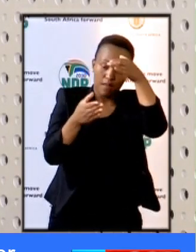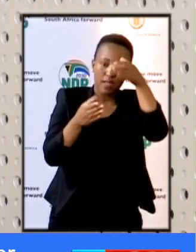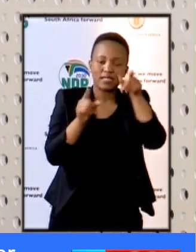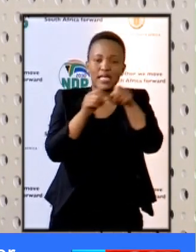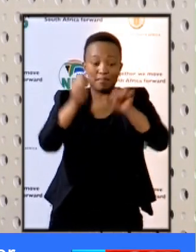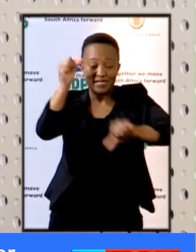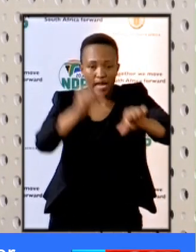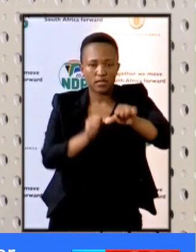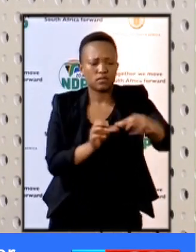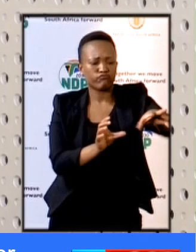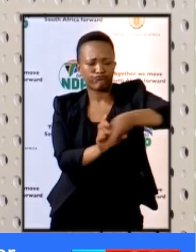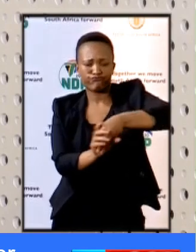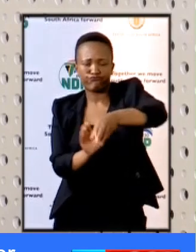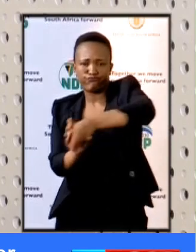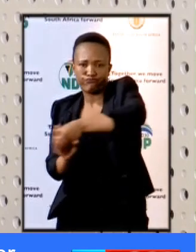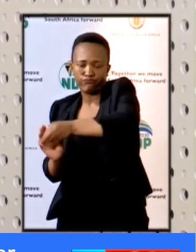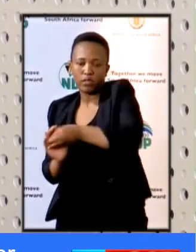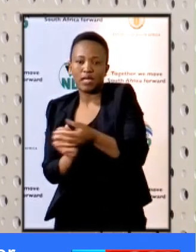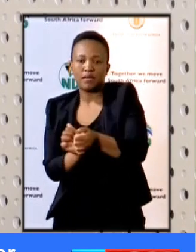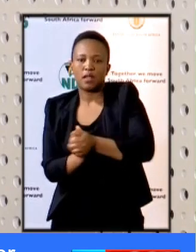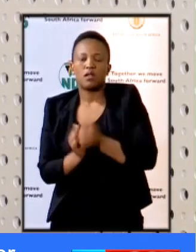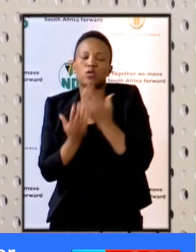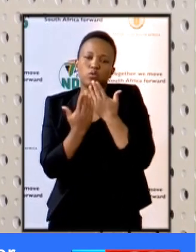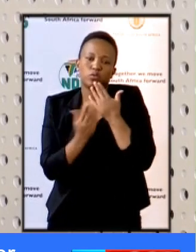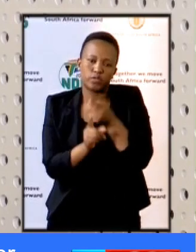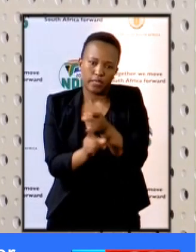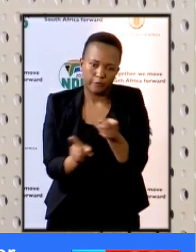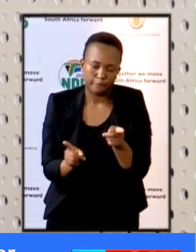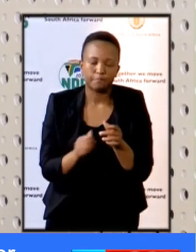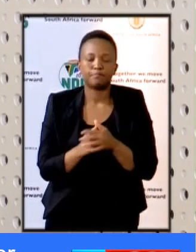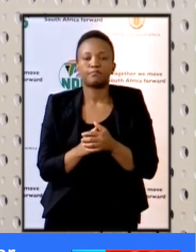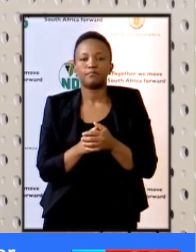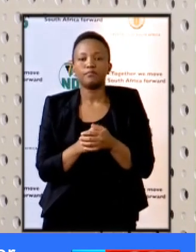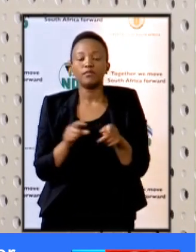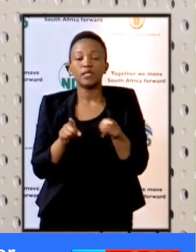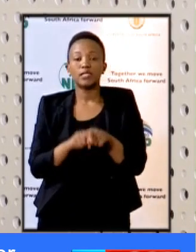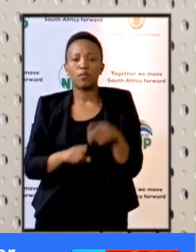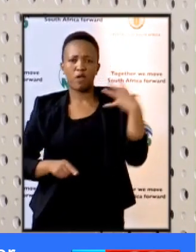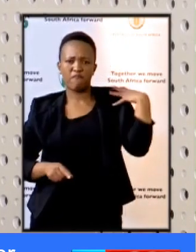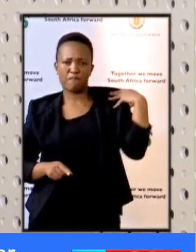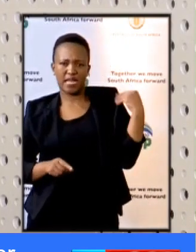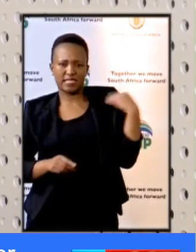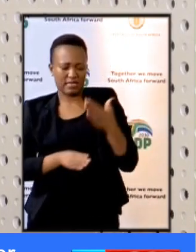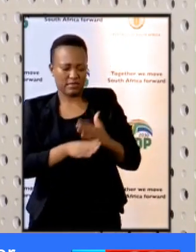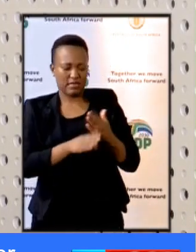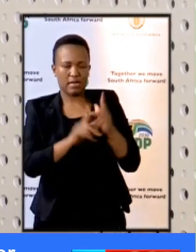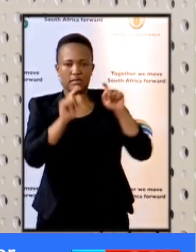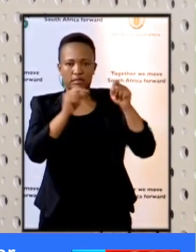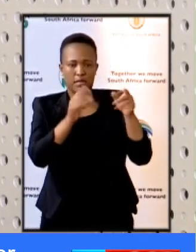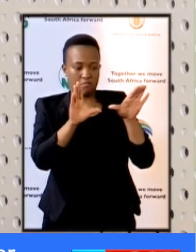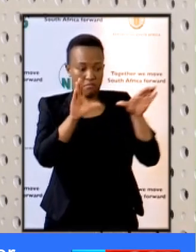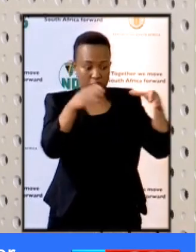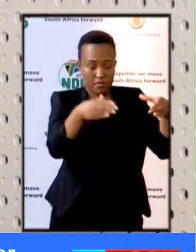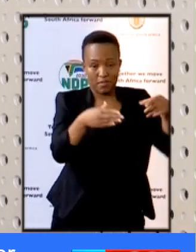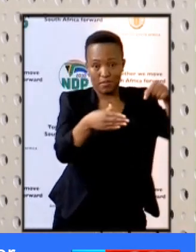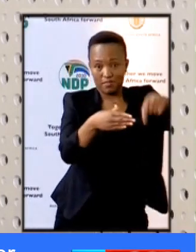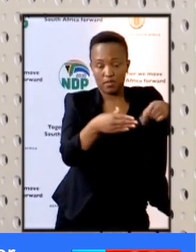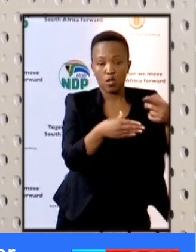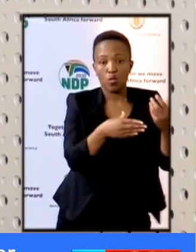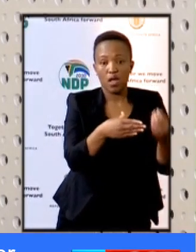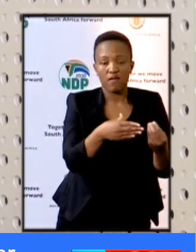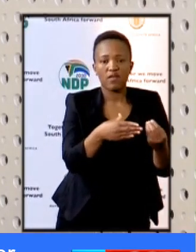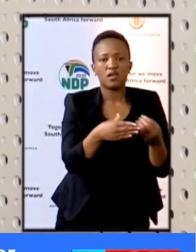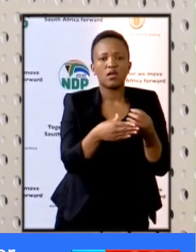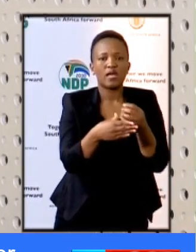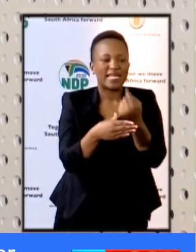scientists. We also have a ministerial task team representing most of these